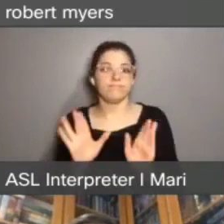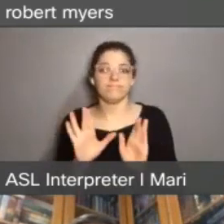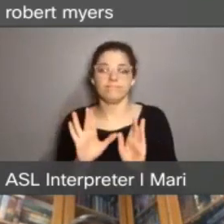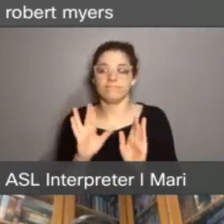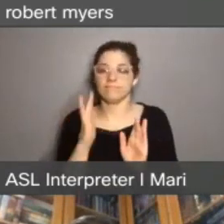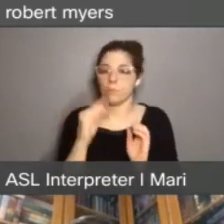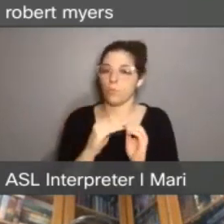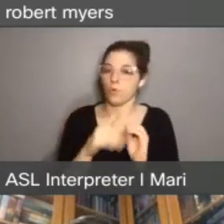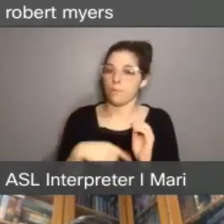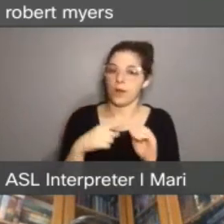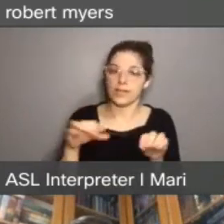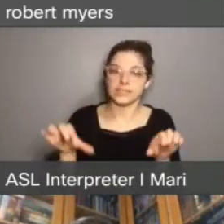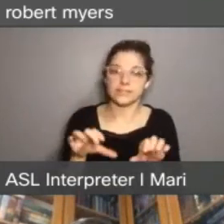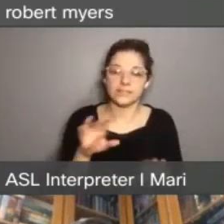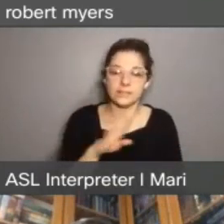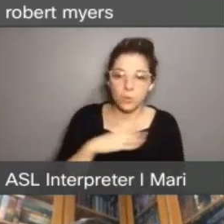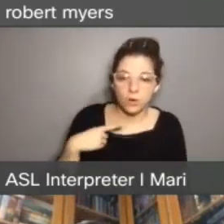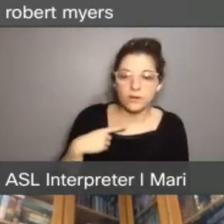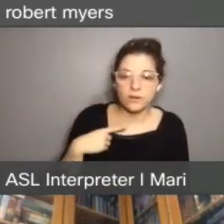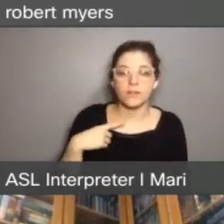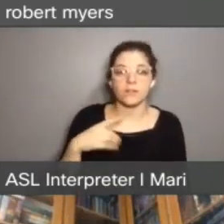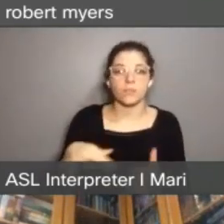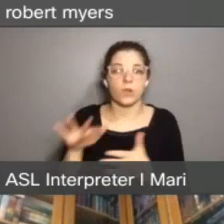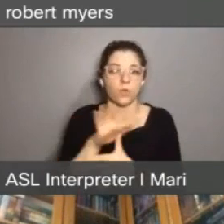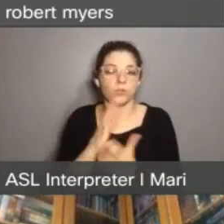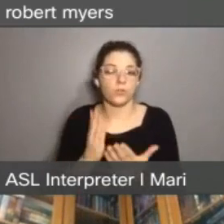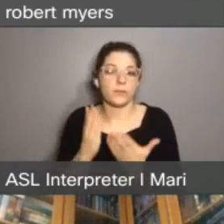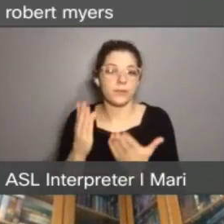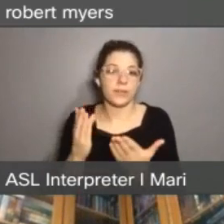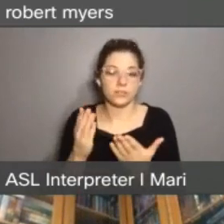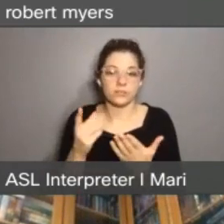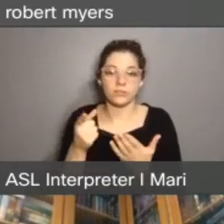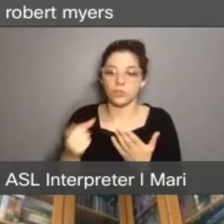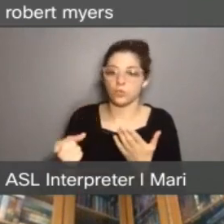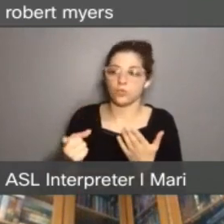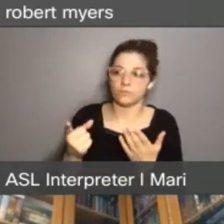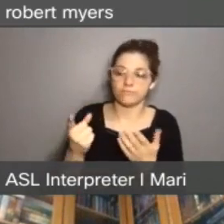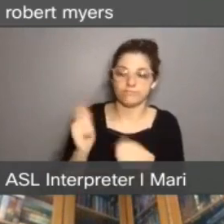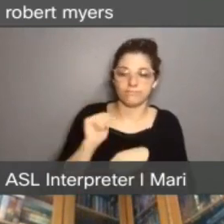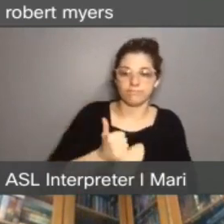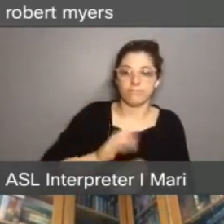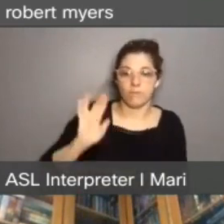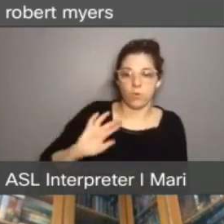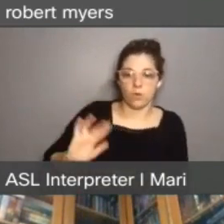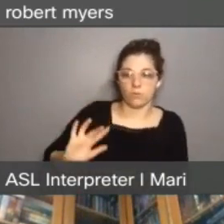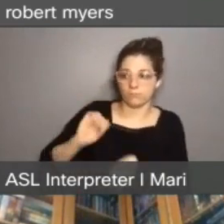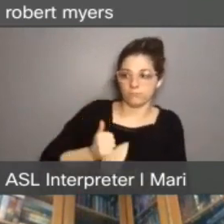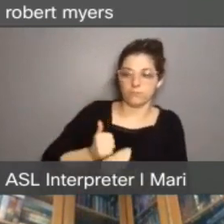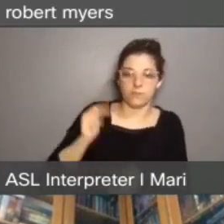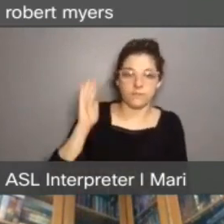little bit more about the activities of the board and the priorities and the recommendations that you have put forward in the past and will be putting forward in the